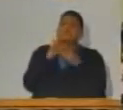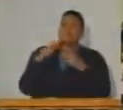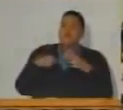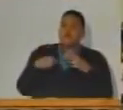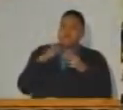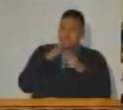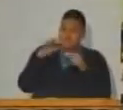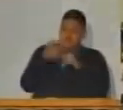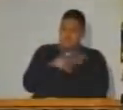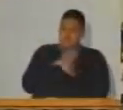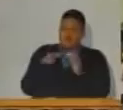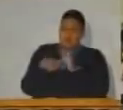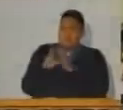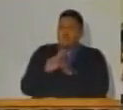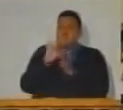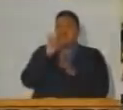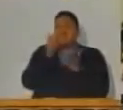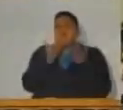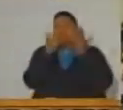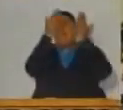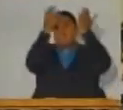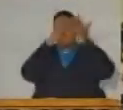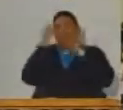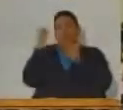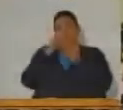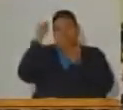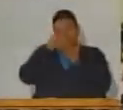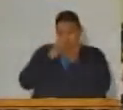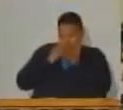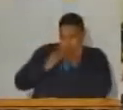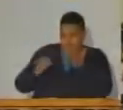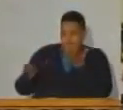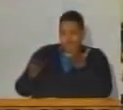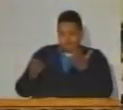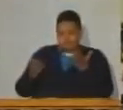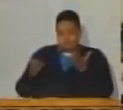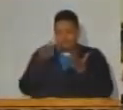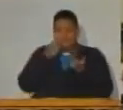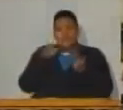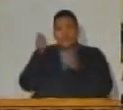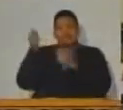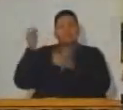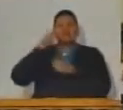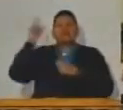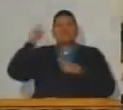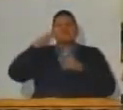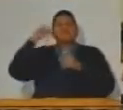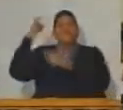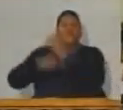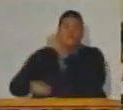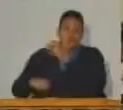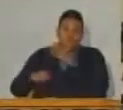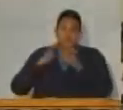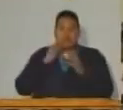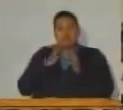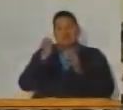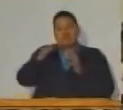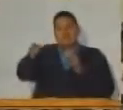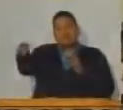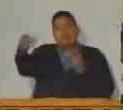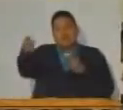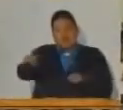a comprehensive review of the proposed project design to eliminate unnecessary costs and delays.